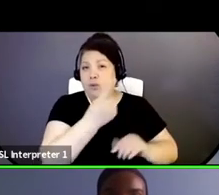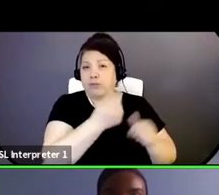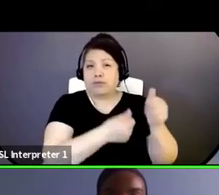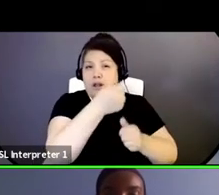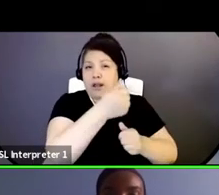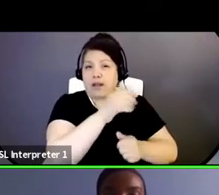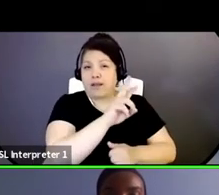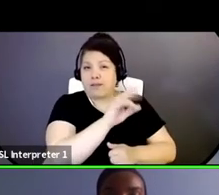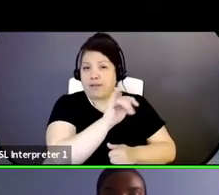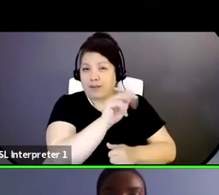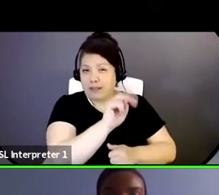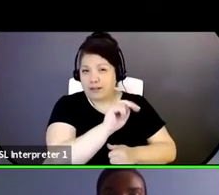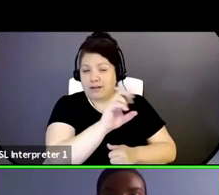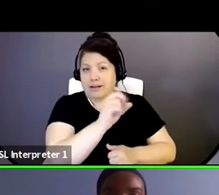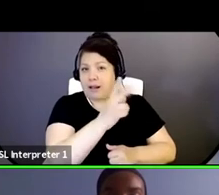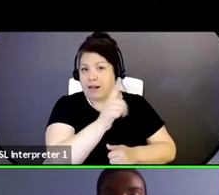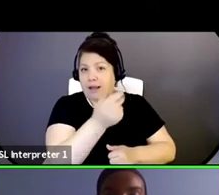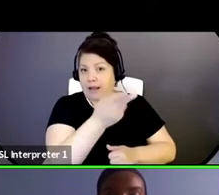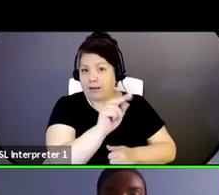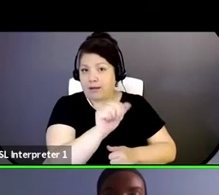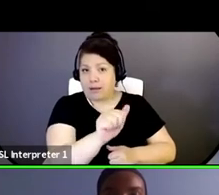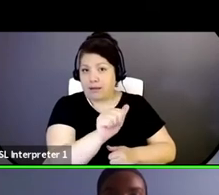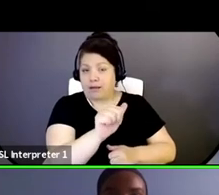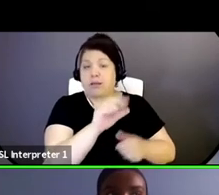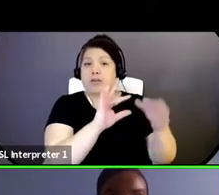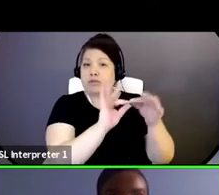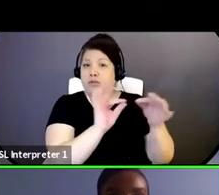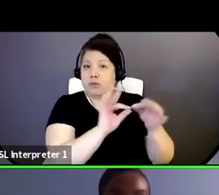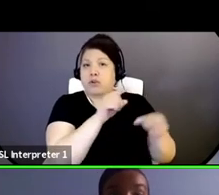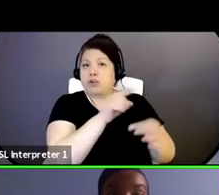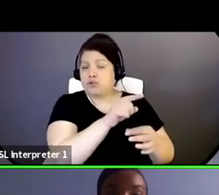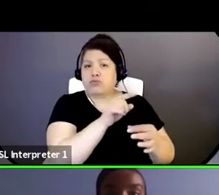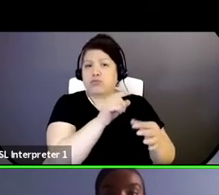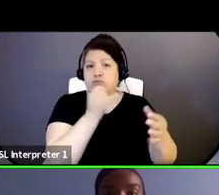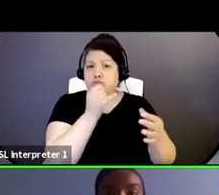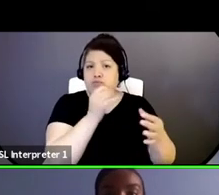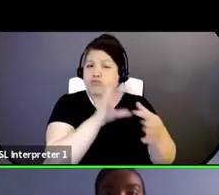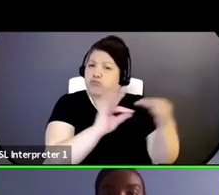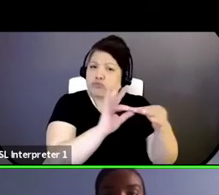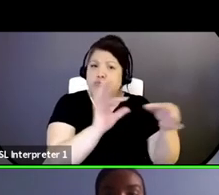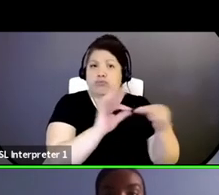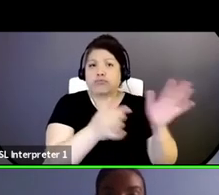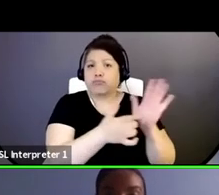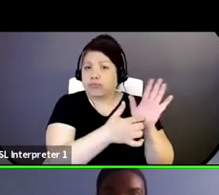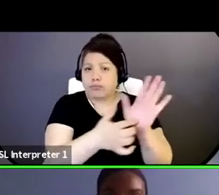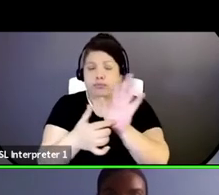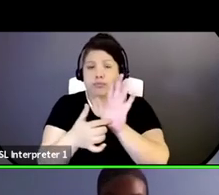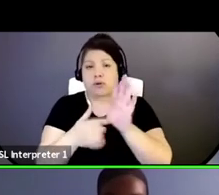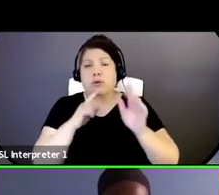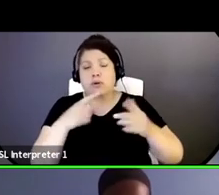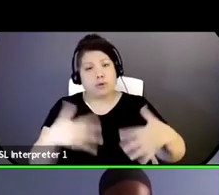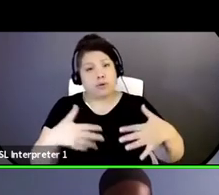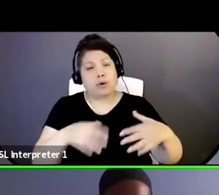Salahana offered us a really eye-opening analogy.